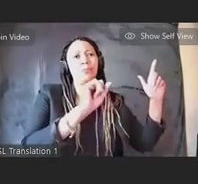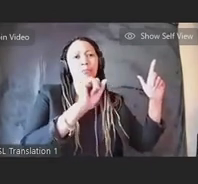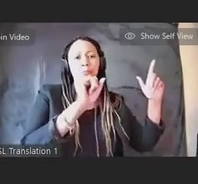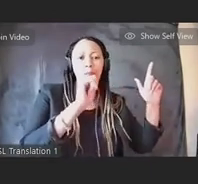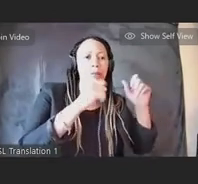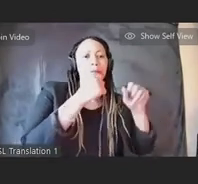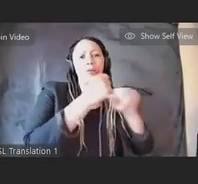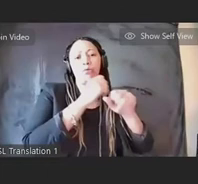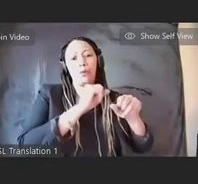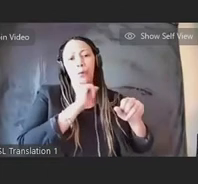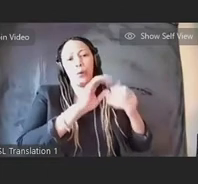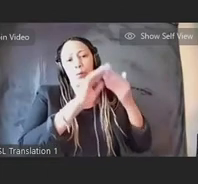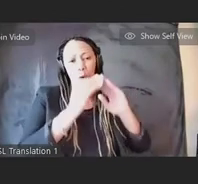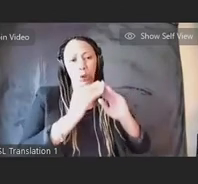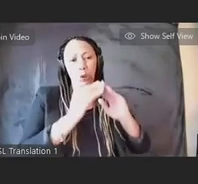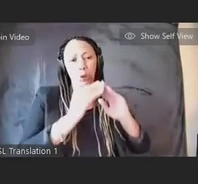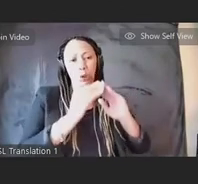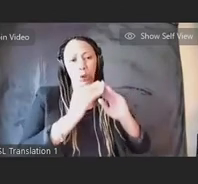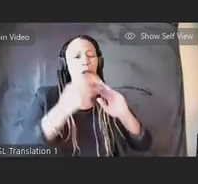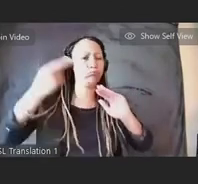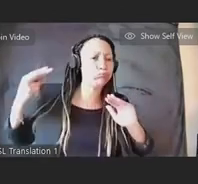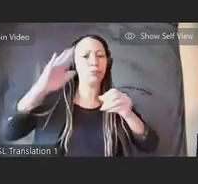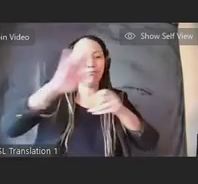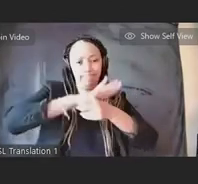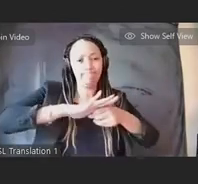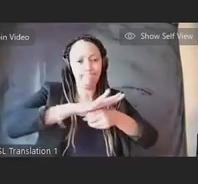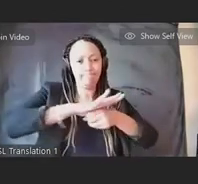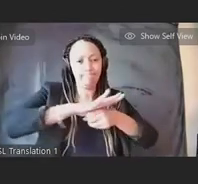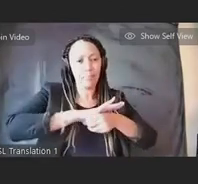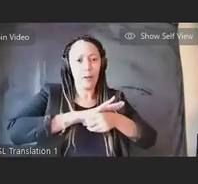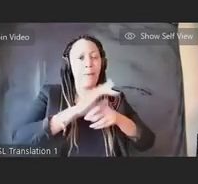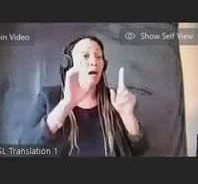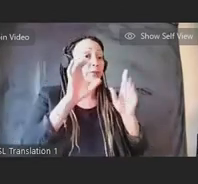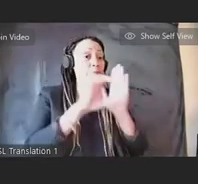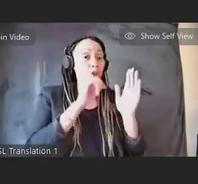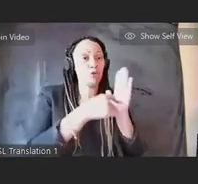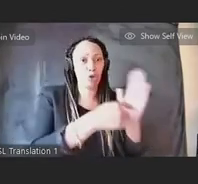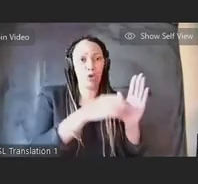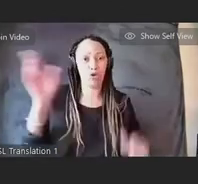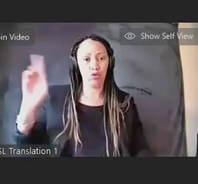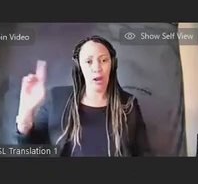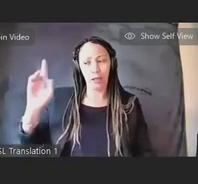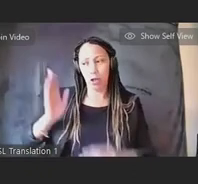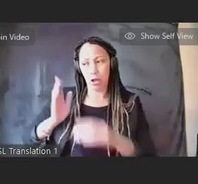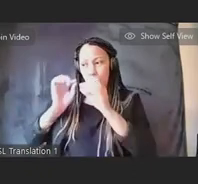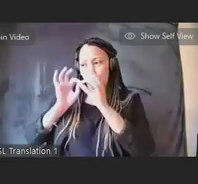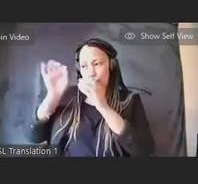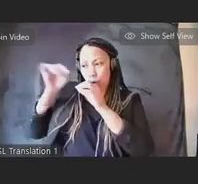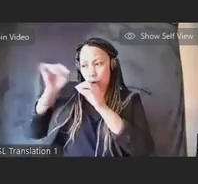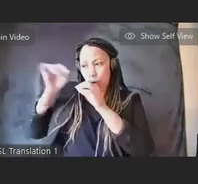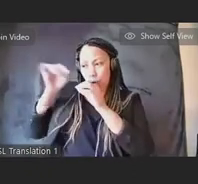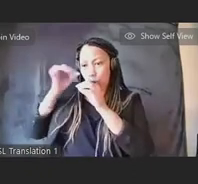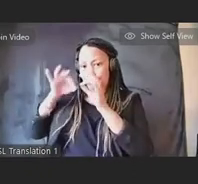historic neighborhood, and that's where he found himself in the middle of. What this image doesn't show you is to the right, across the street, as you probably are aware,